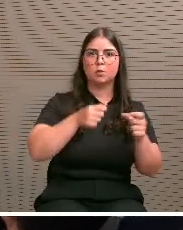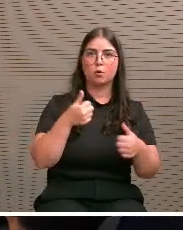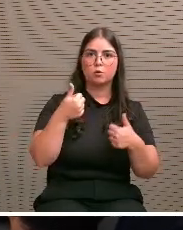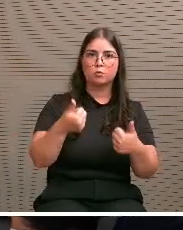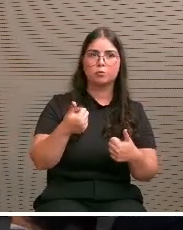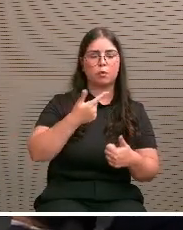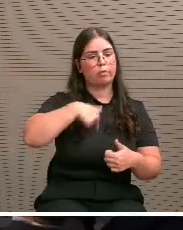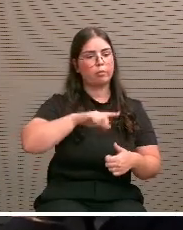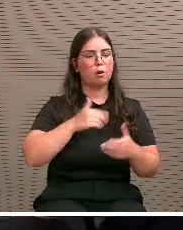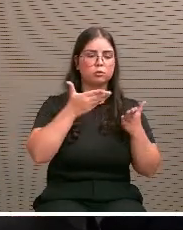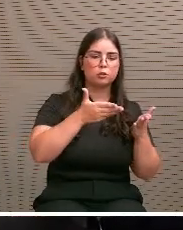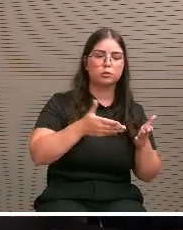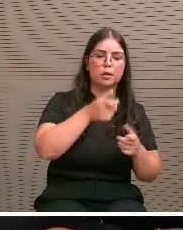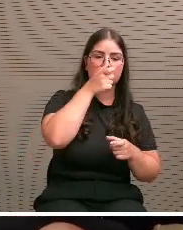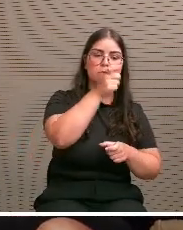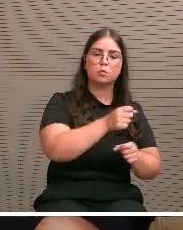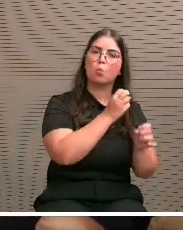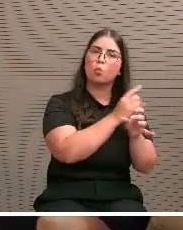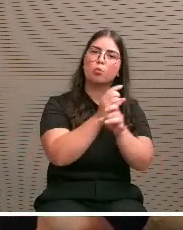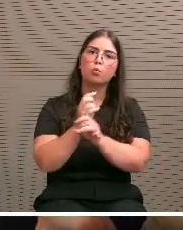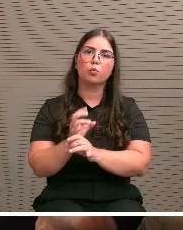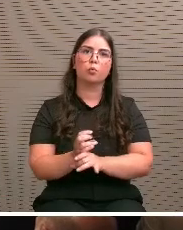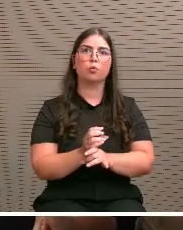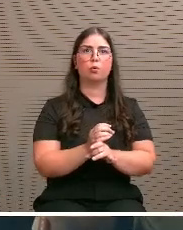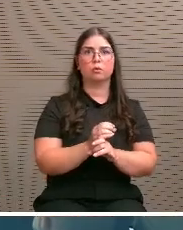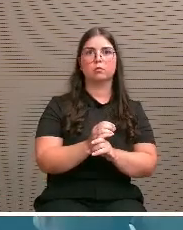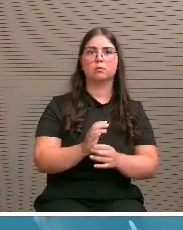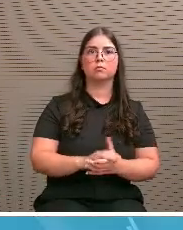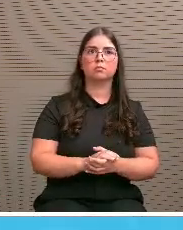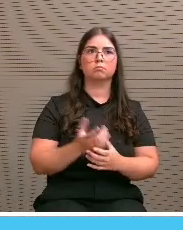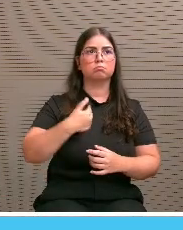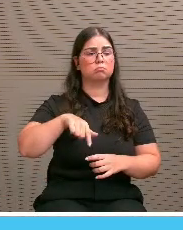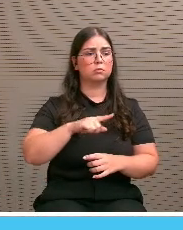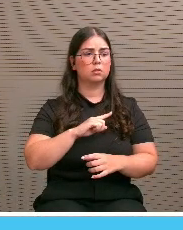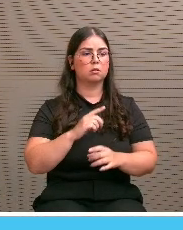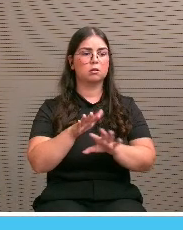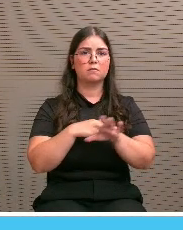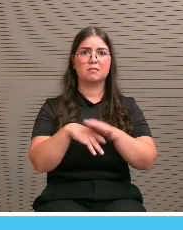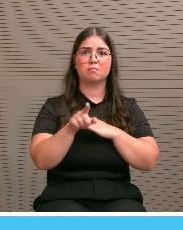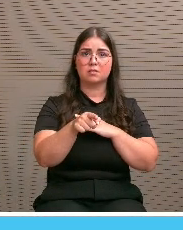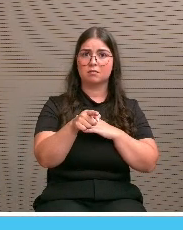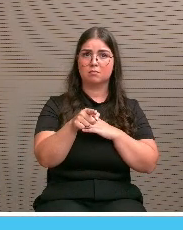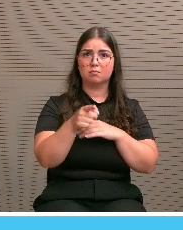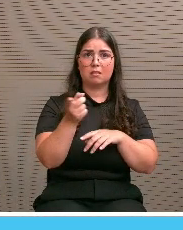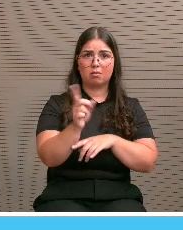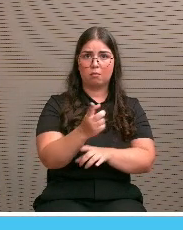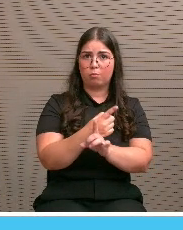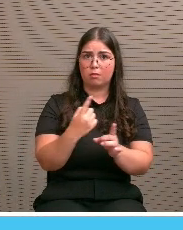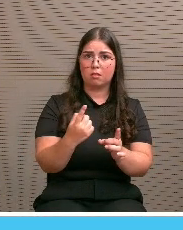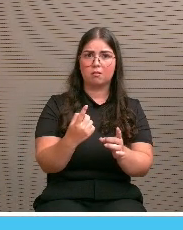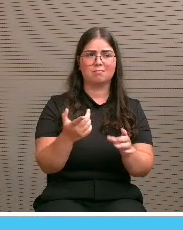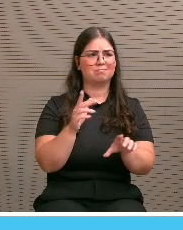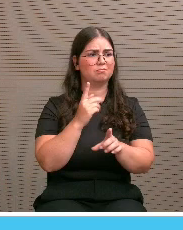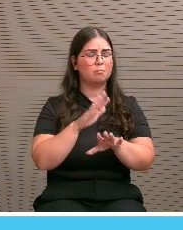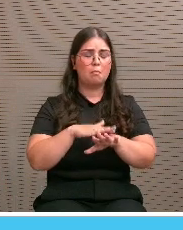rehumanize the world. So why don't we do it? Could it be politics? Could it be money? Well, I